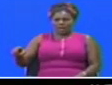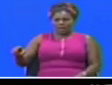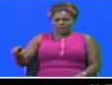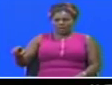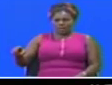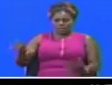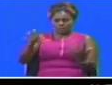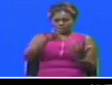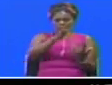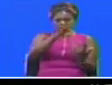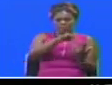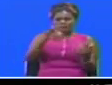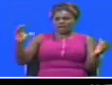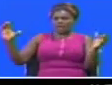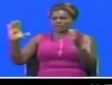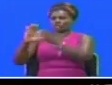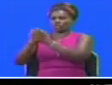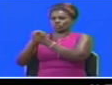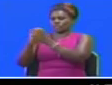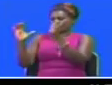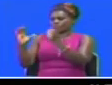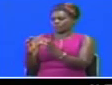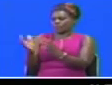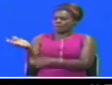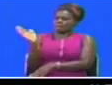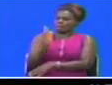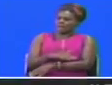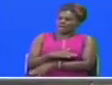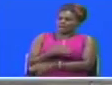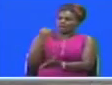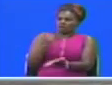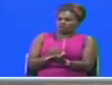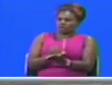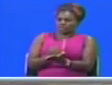cancellation of the Jubilee Party primaries. Well, back to you, Sudo, but of course,